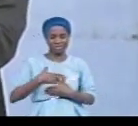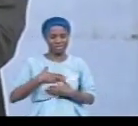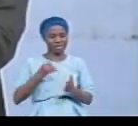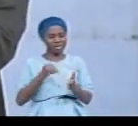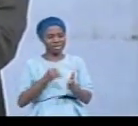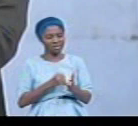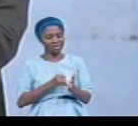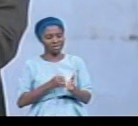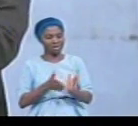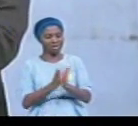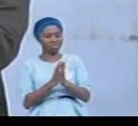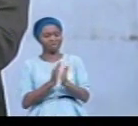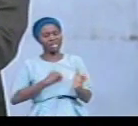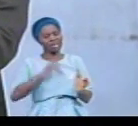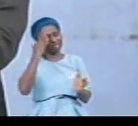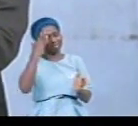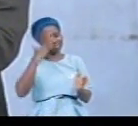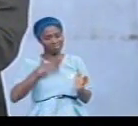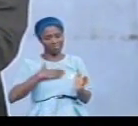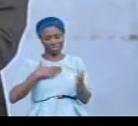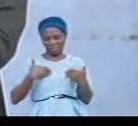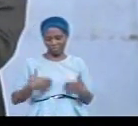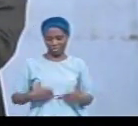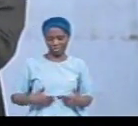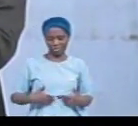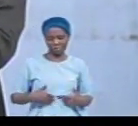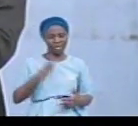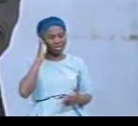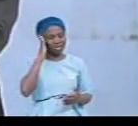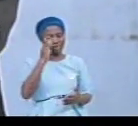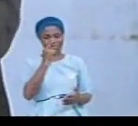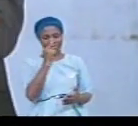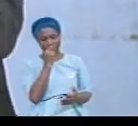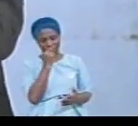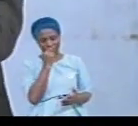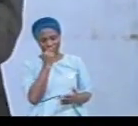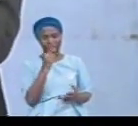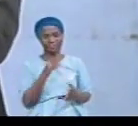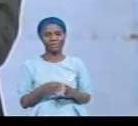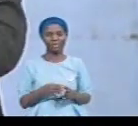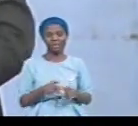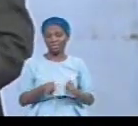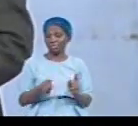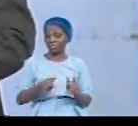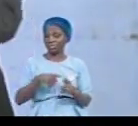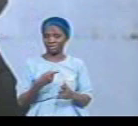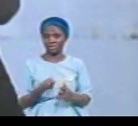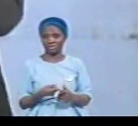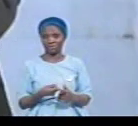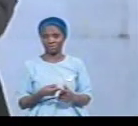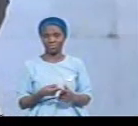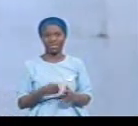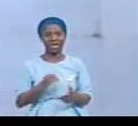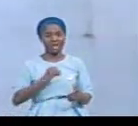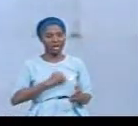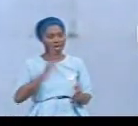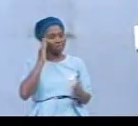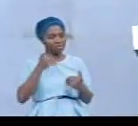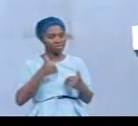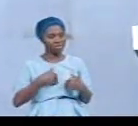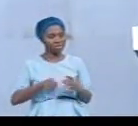body, my flesh will keep quiet or be silent, but then I would have drawn back. And if